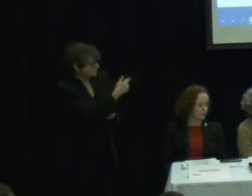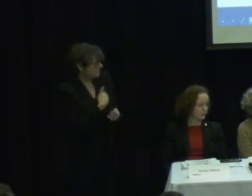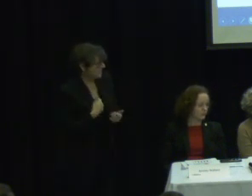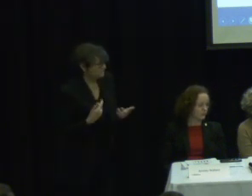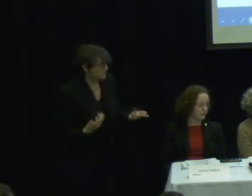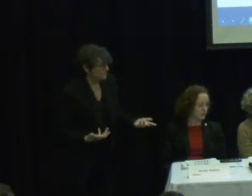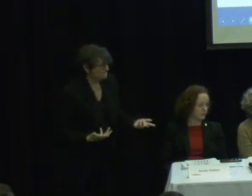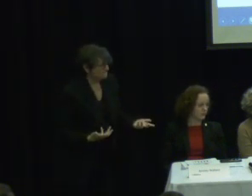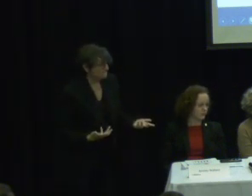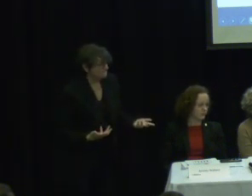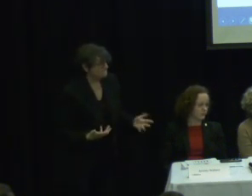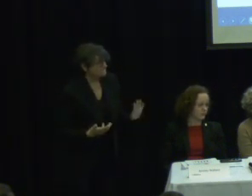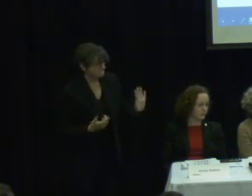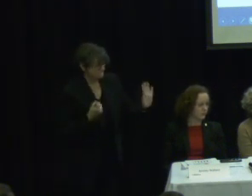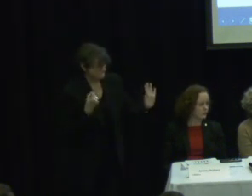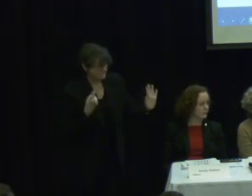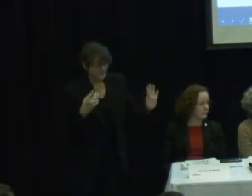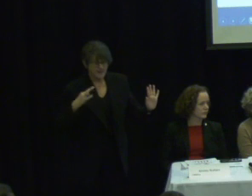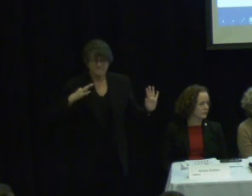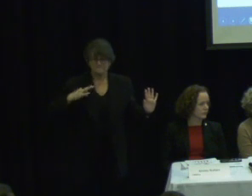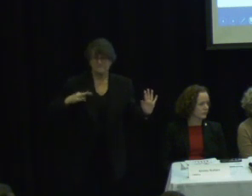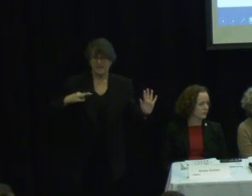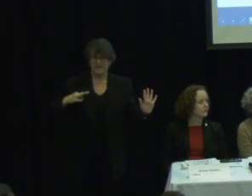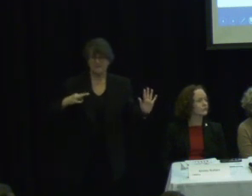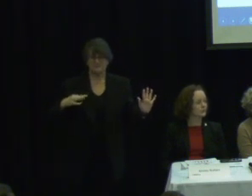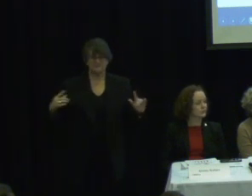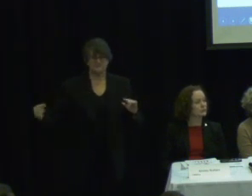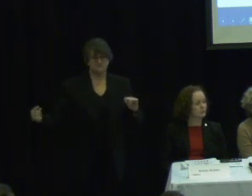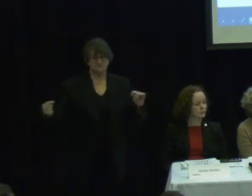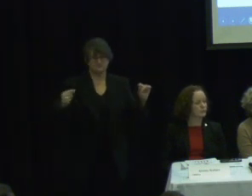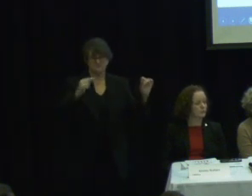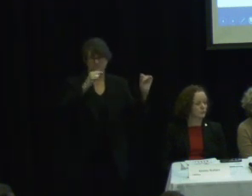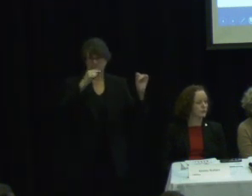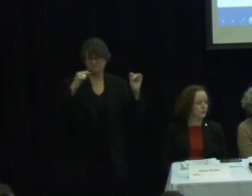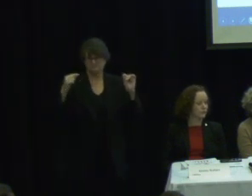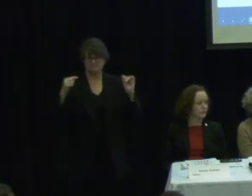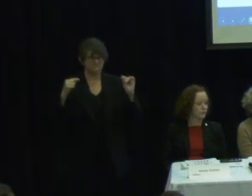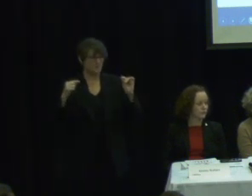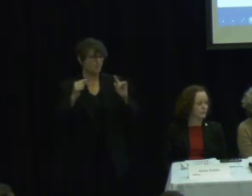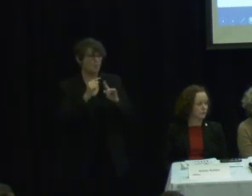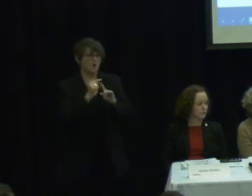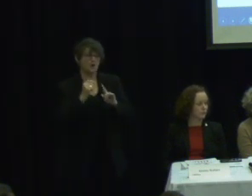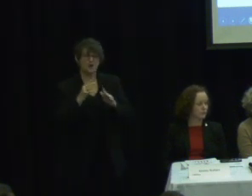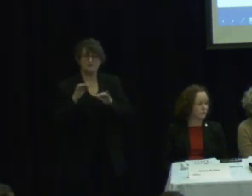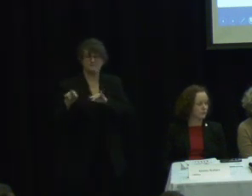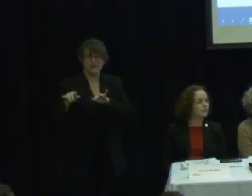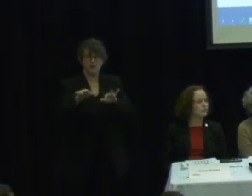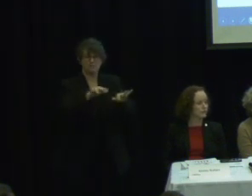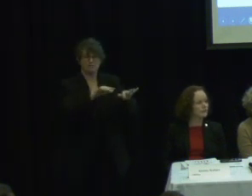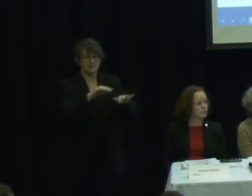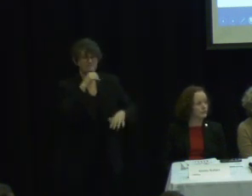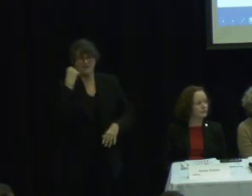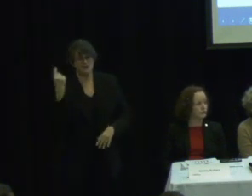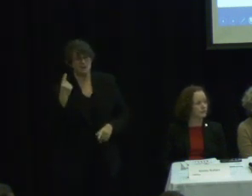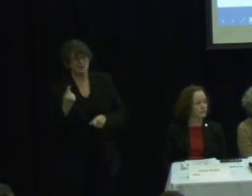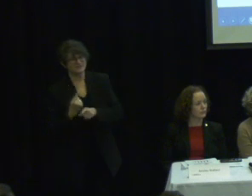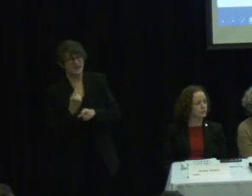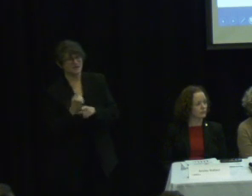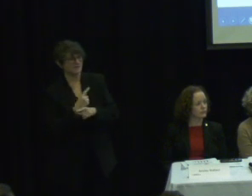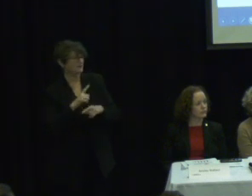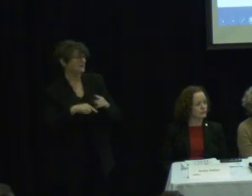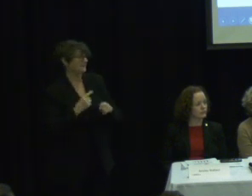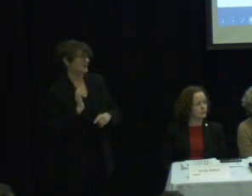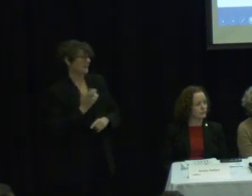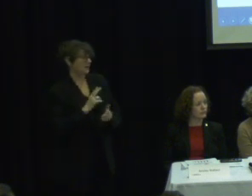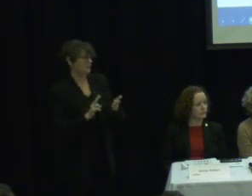in Maine, word of mouth information that's not always accurate about the